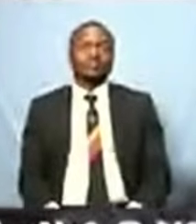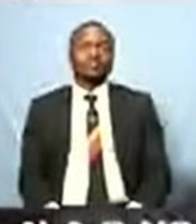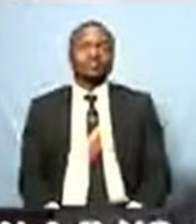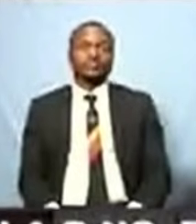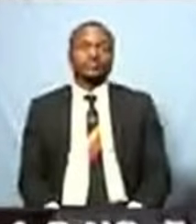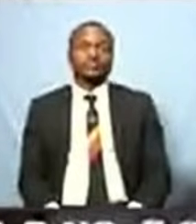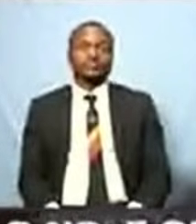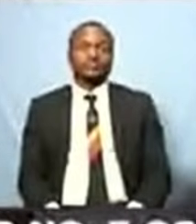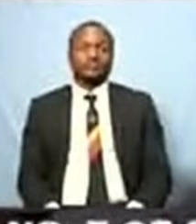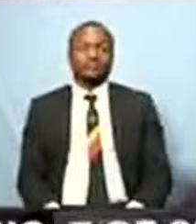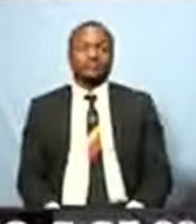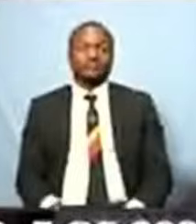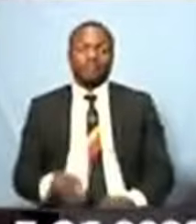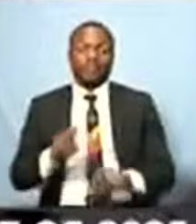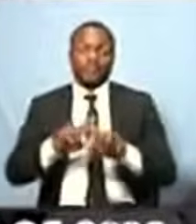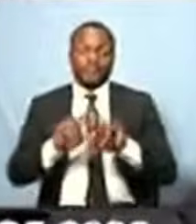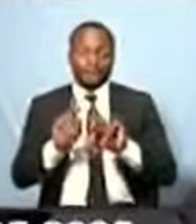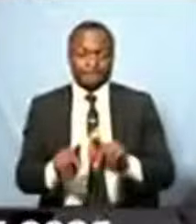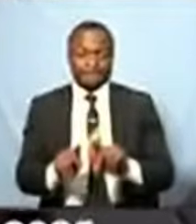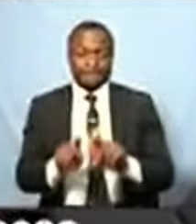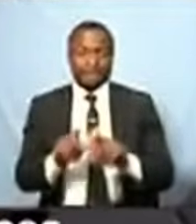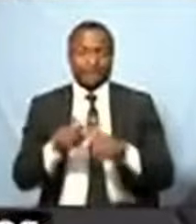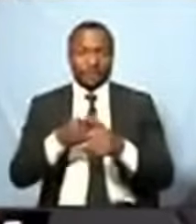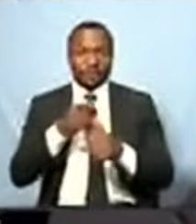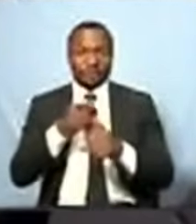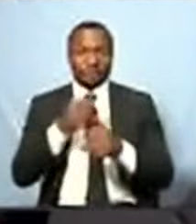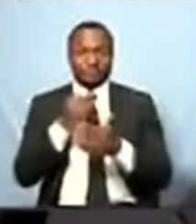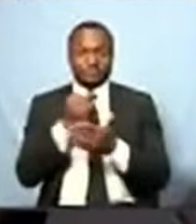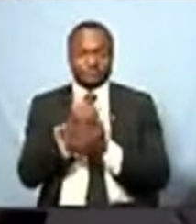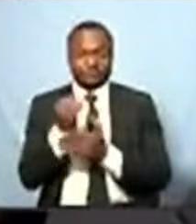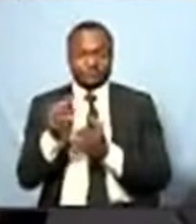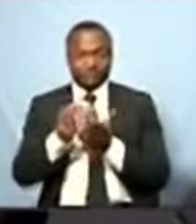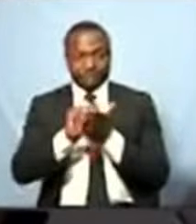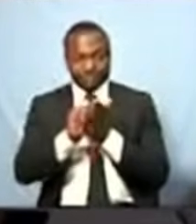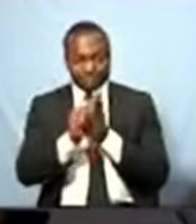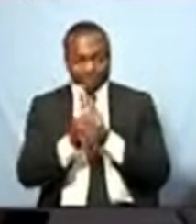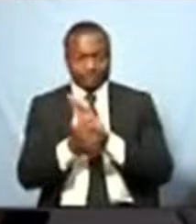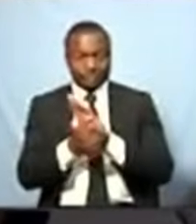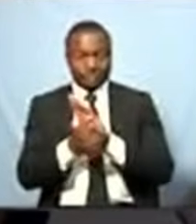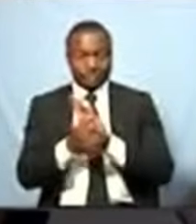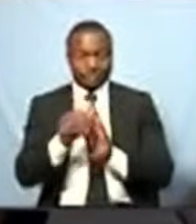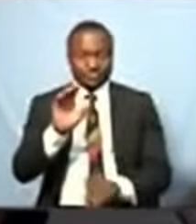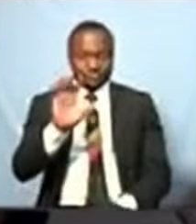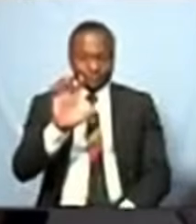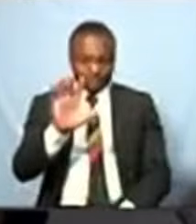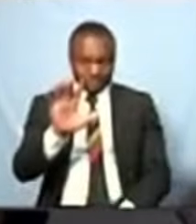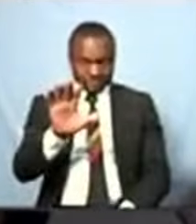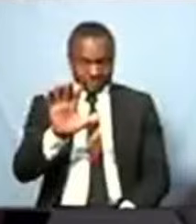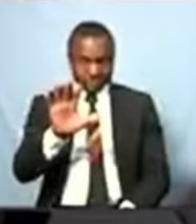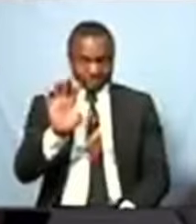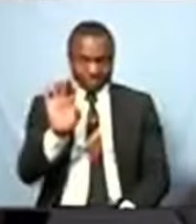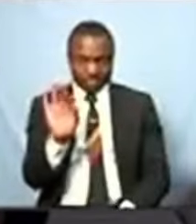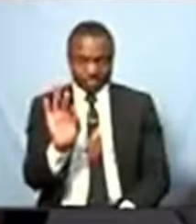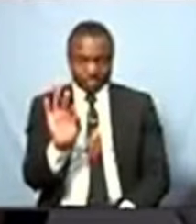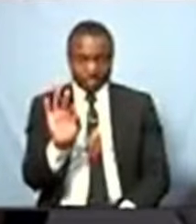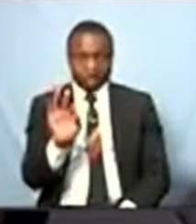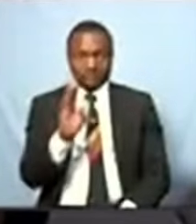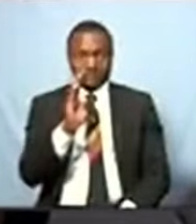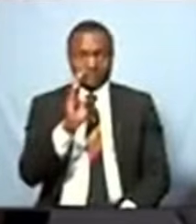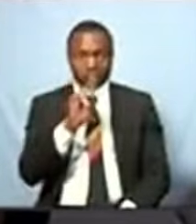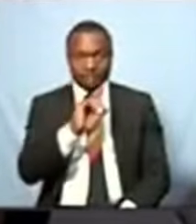I go, Chairperson, to the next item, Articles 5 and 9 of the